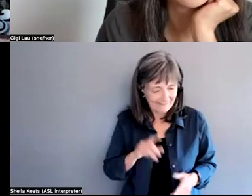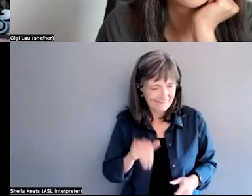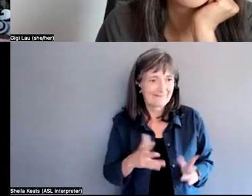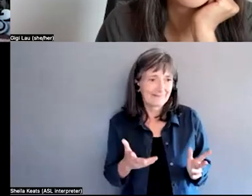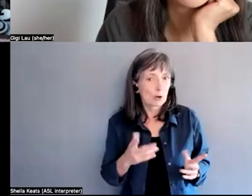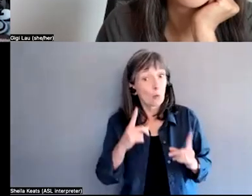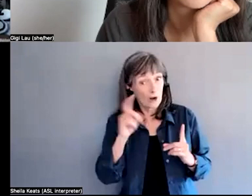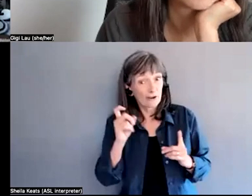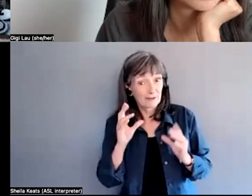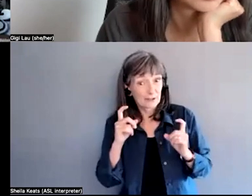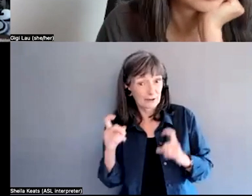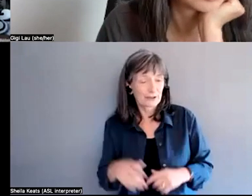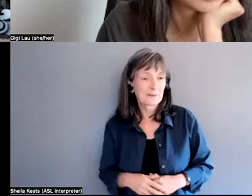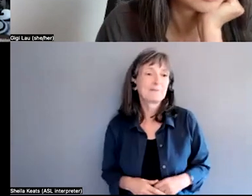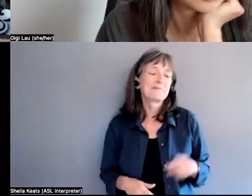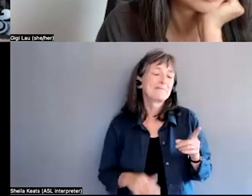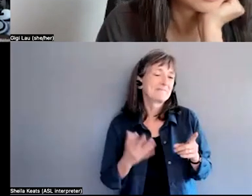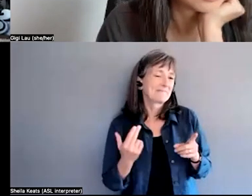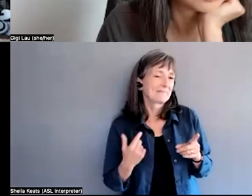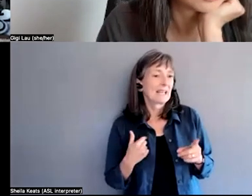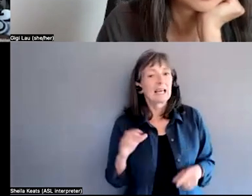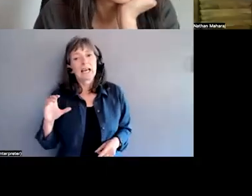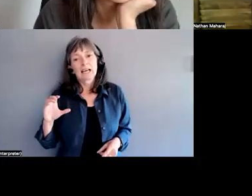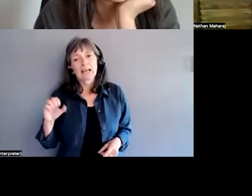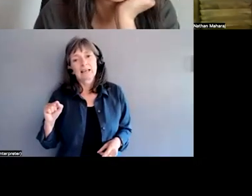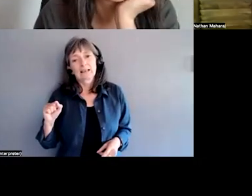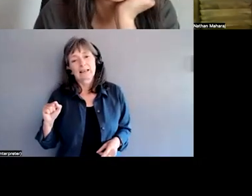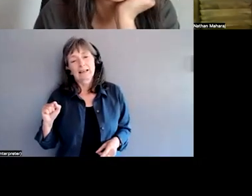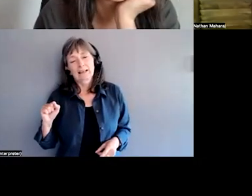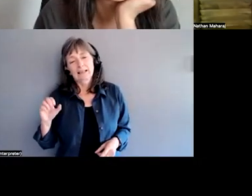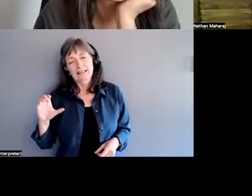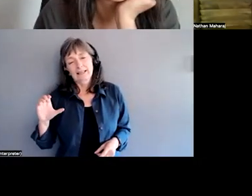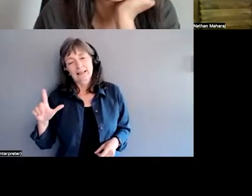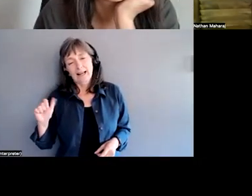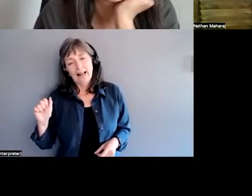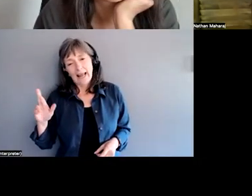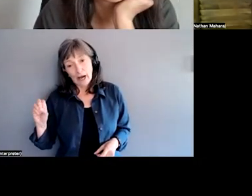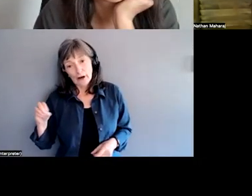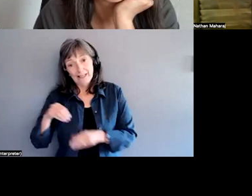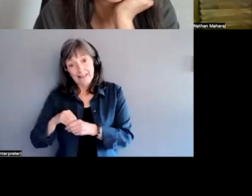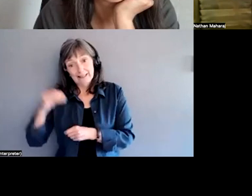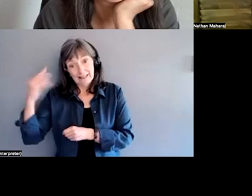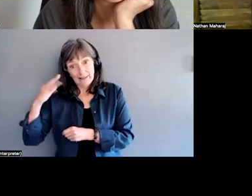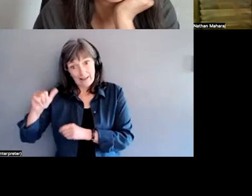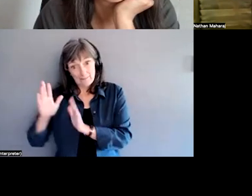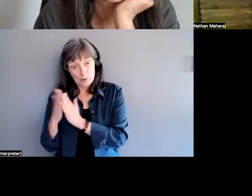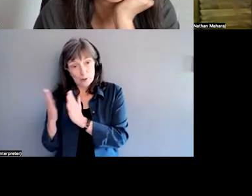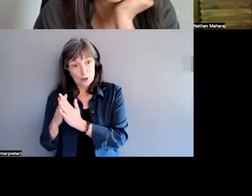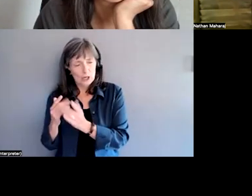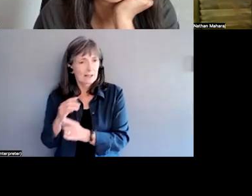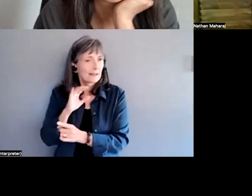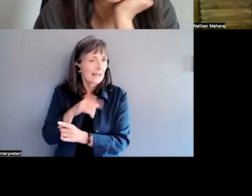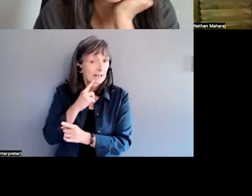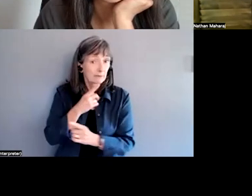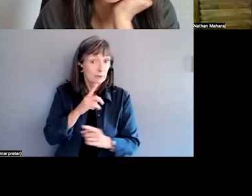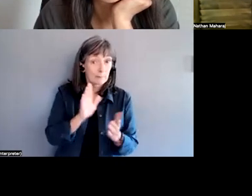Going back to Claire and the Sun, which I had to ask whether it was the trade paperback or the hardback